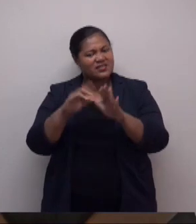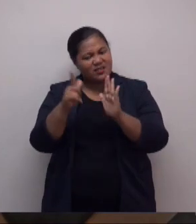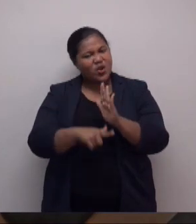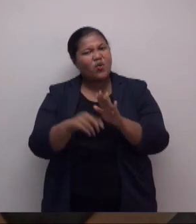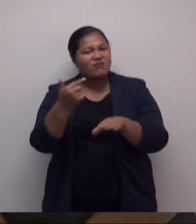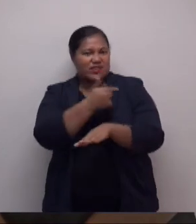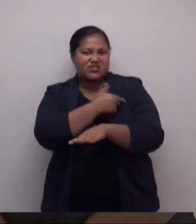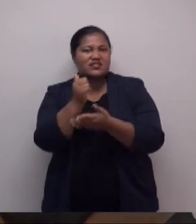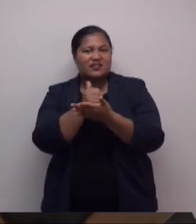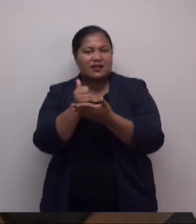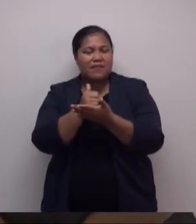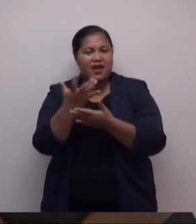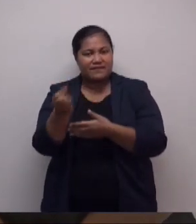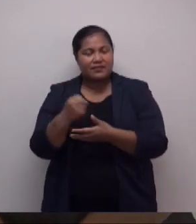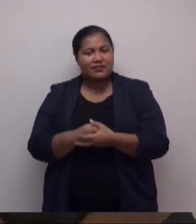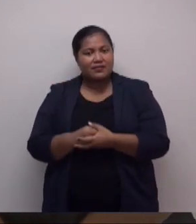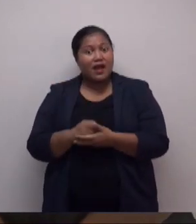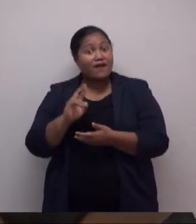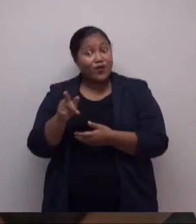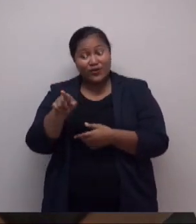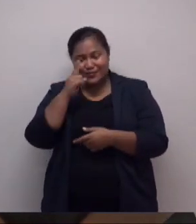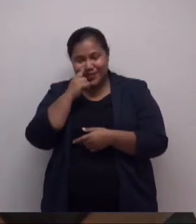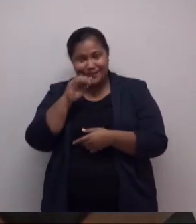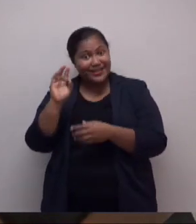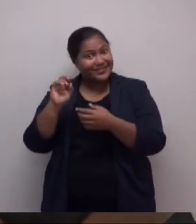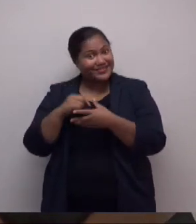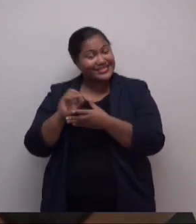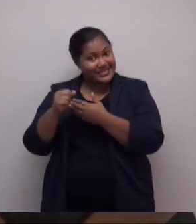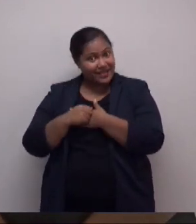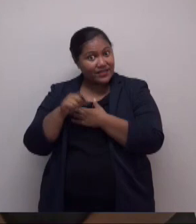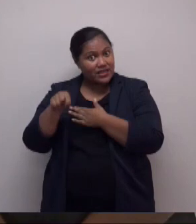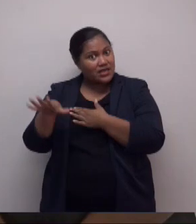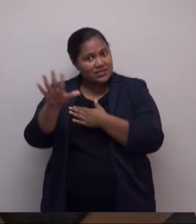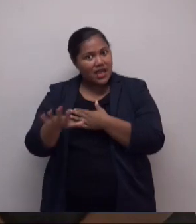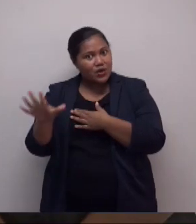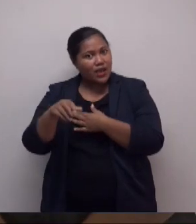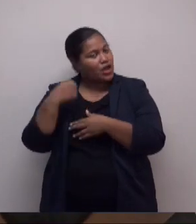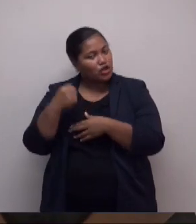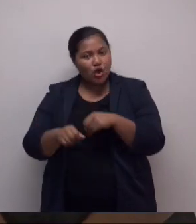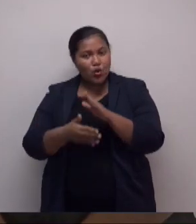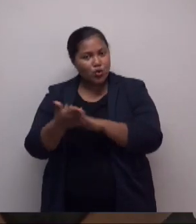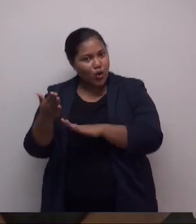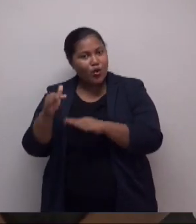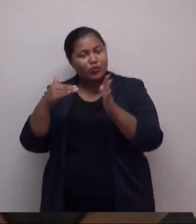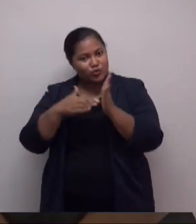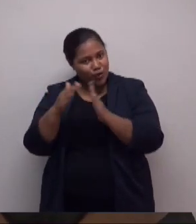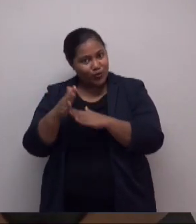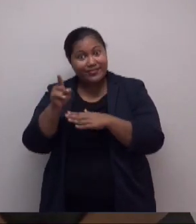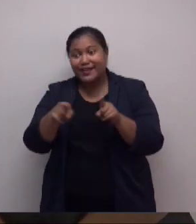coverage. For the sake of their residents, these areas are being deemed no-go zones. That means no tourists